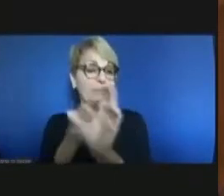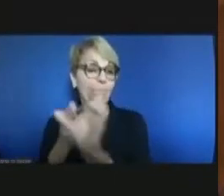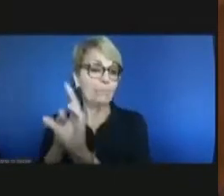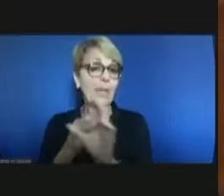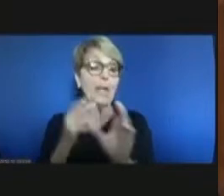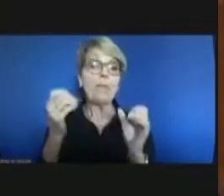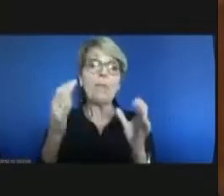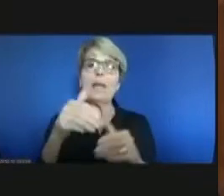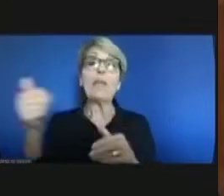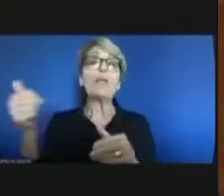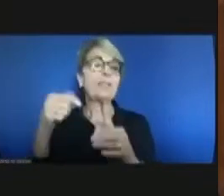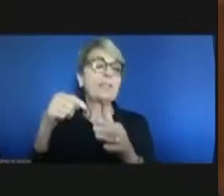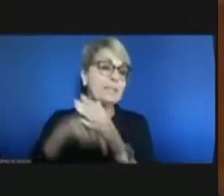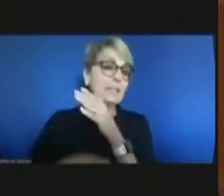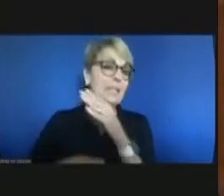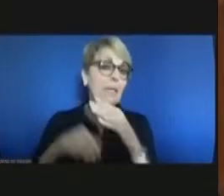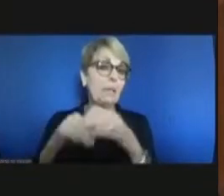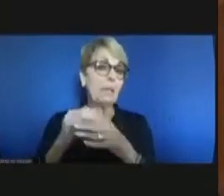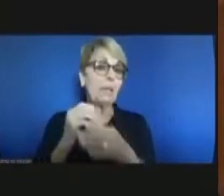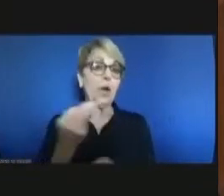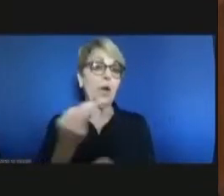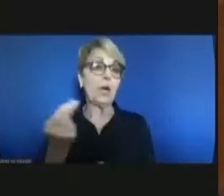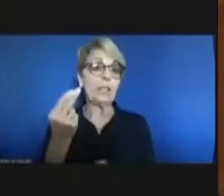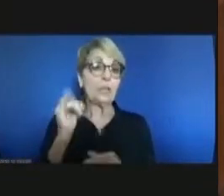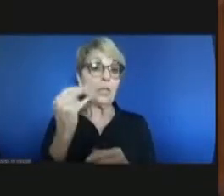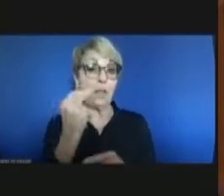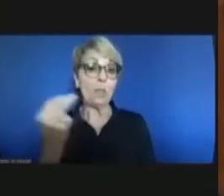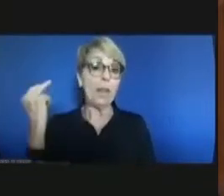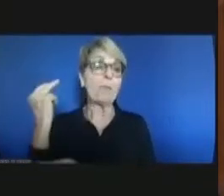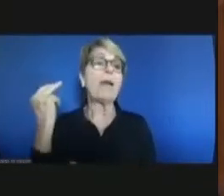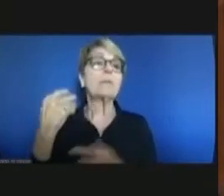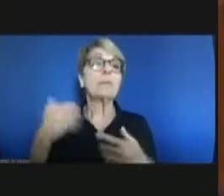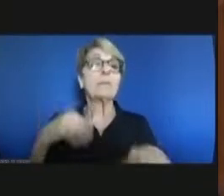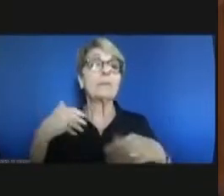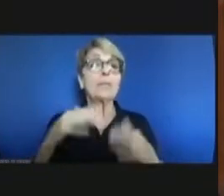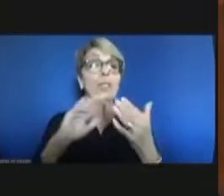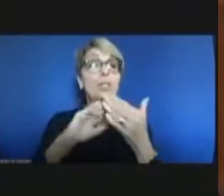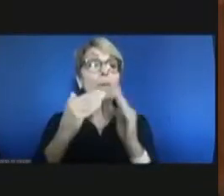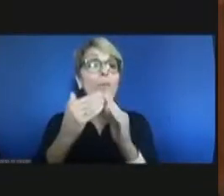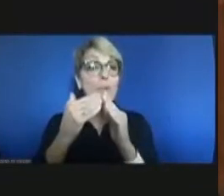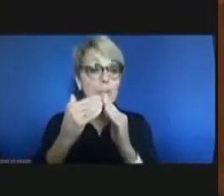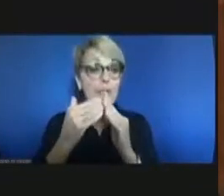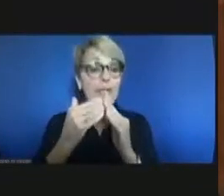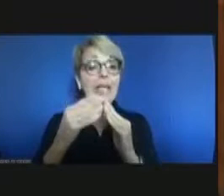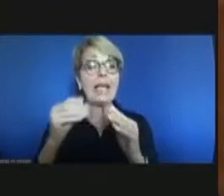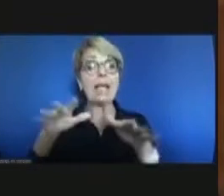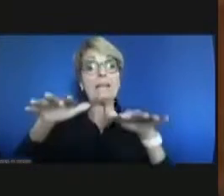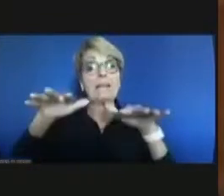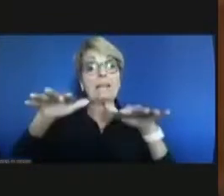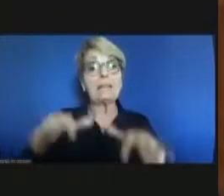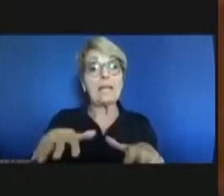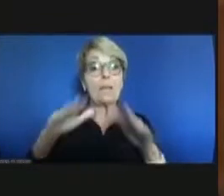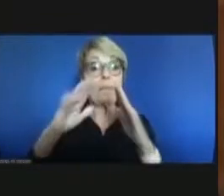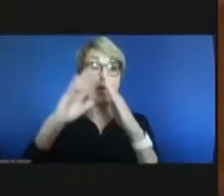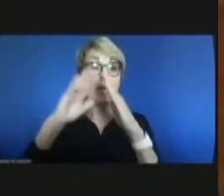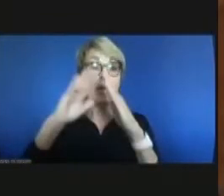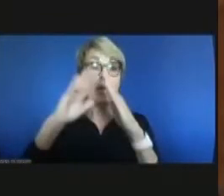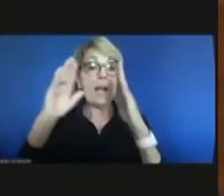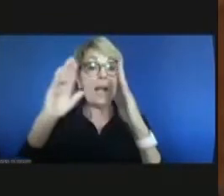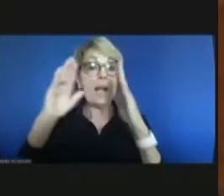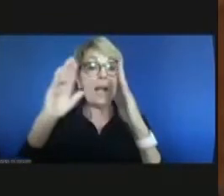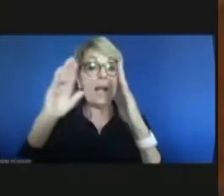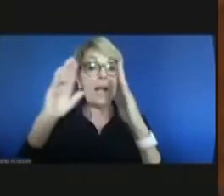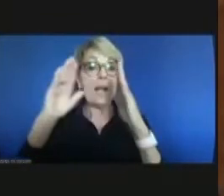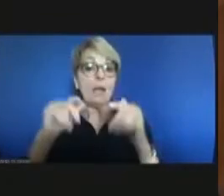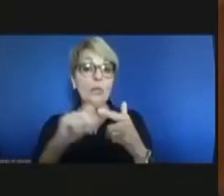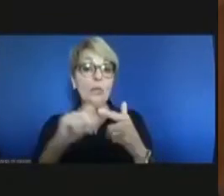in our history that relate back to community houses and settlement houses to help people who were coming to